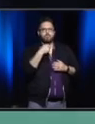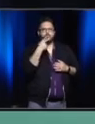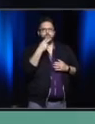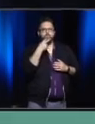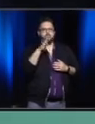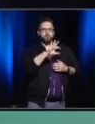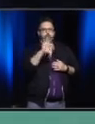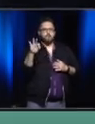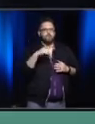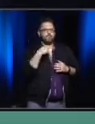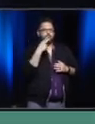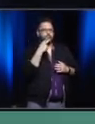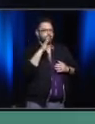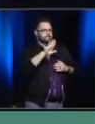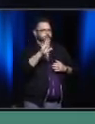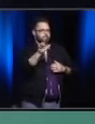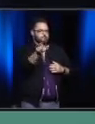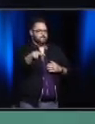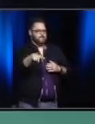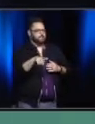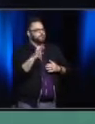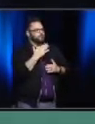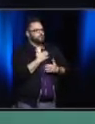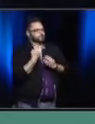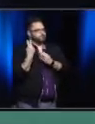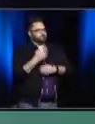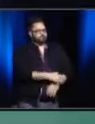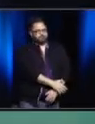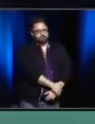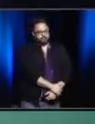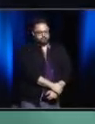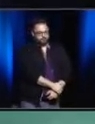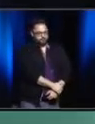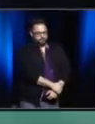sound. Please enjoy.